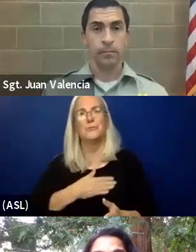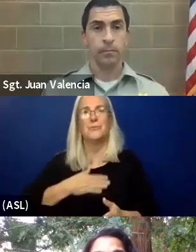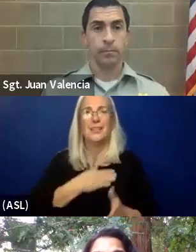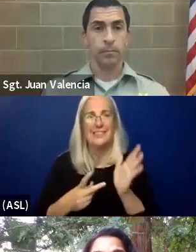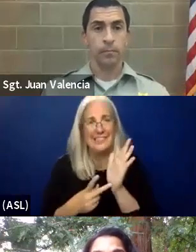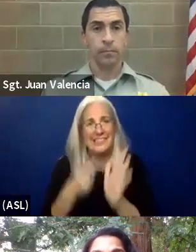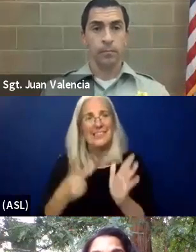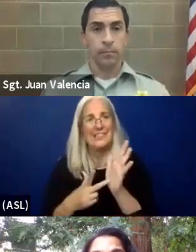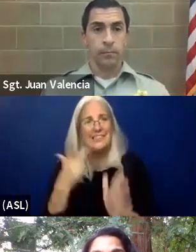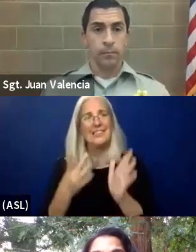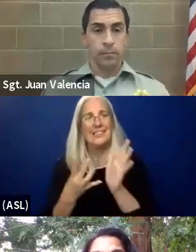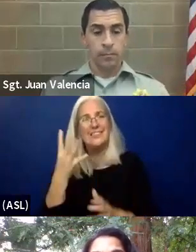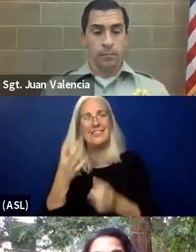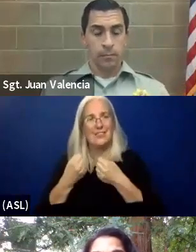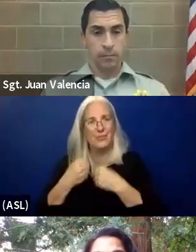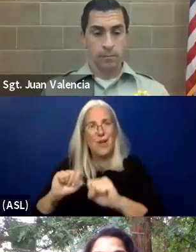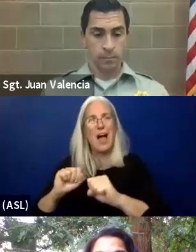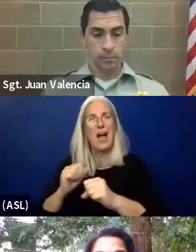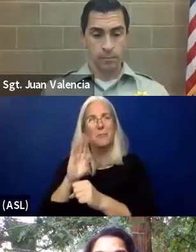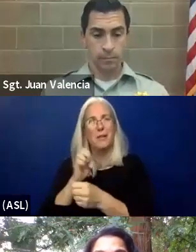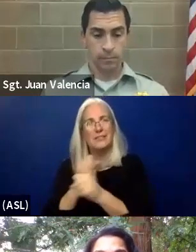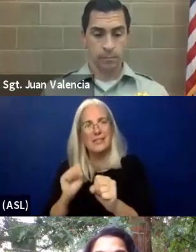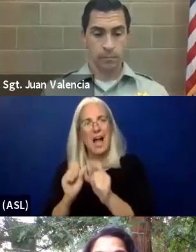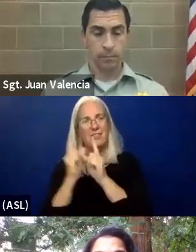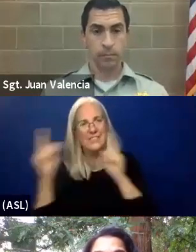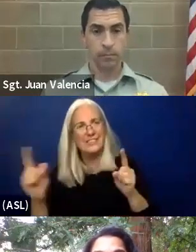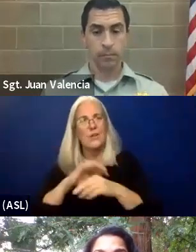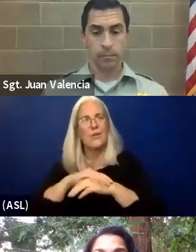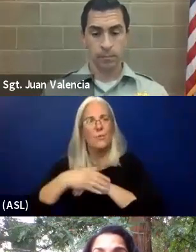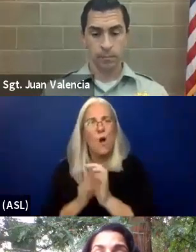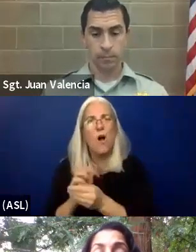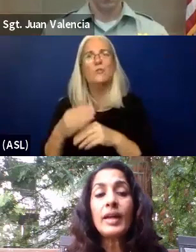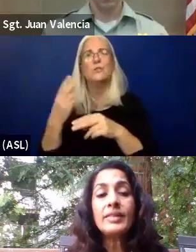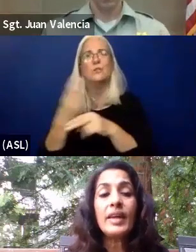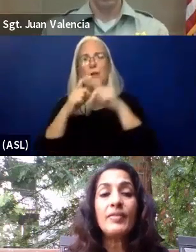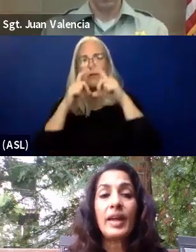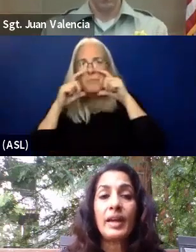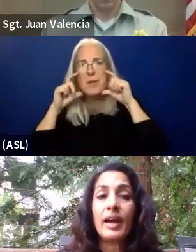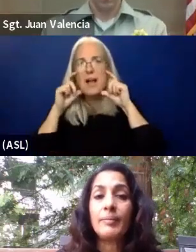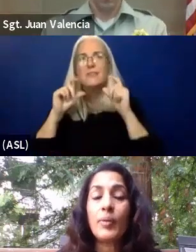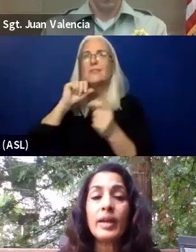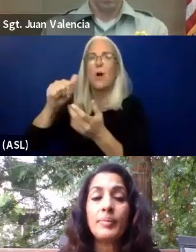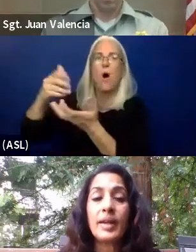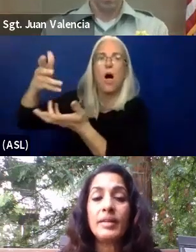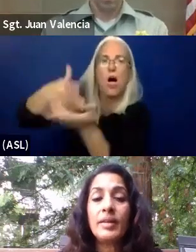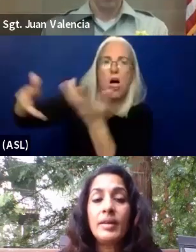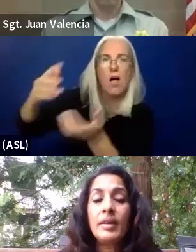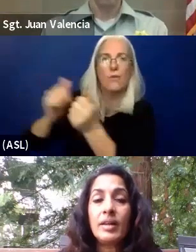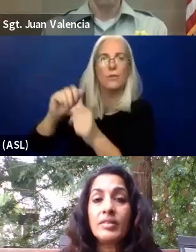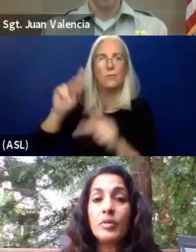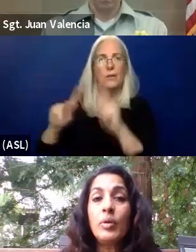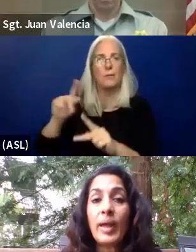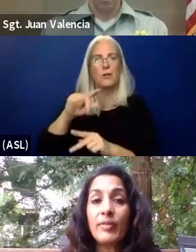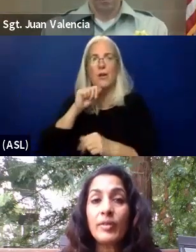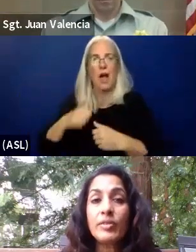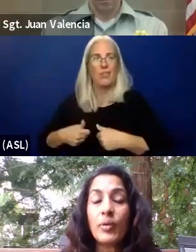distance, and keeping your socializing to members of your own household. I'd also like to give a quick update